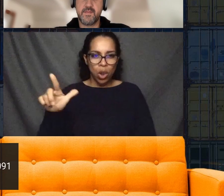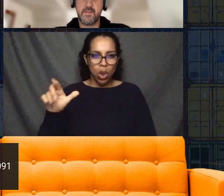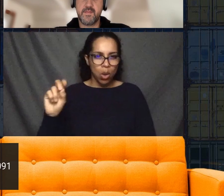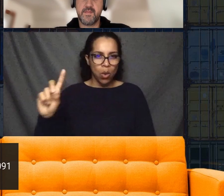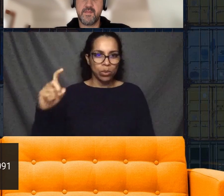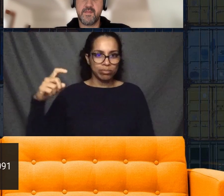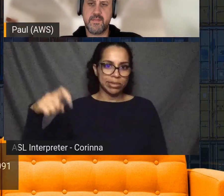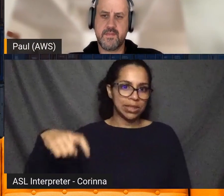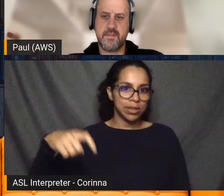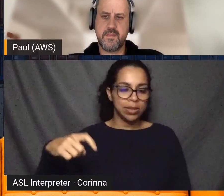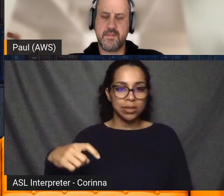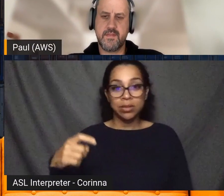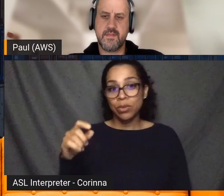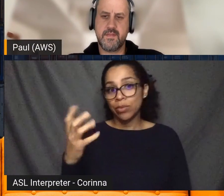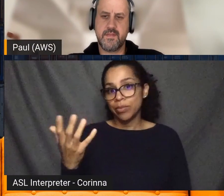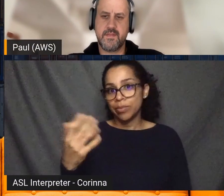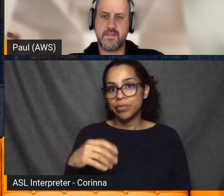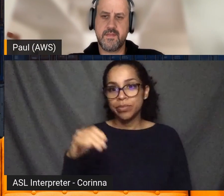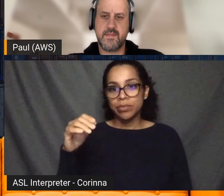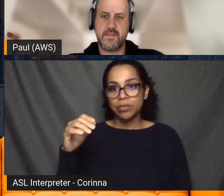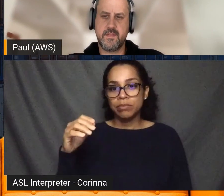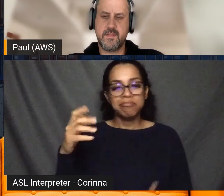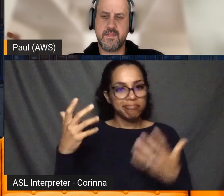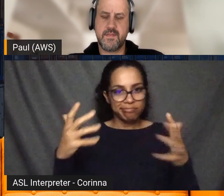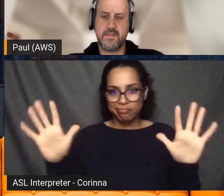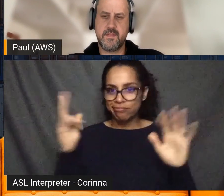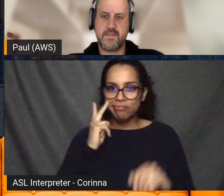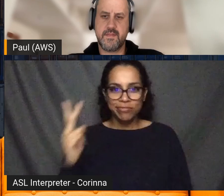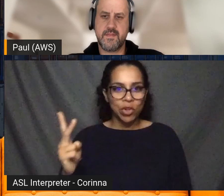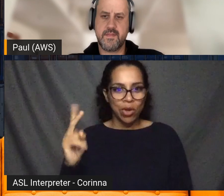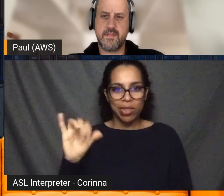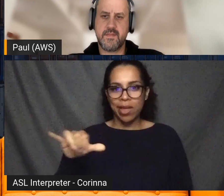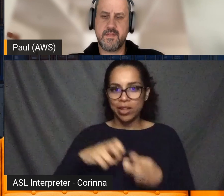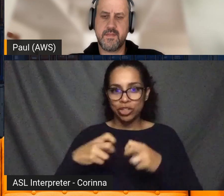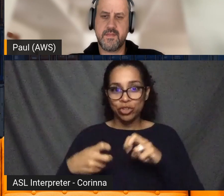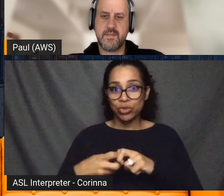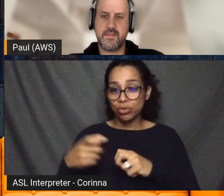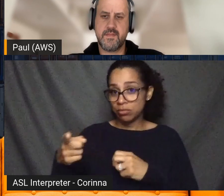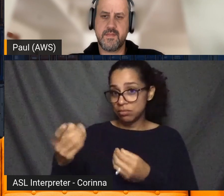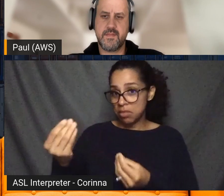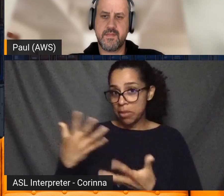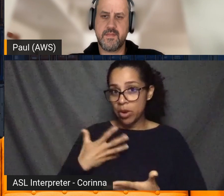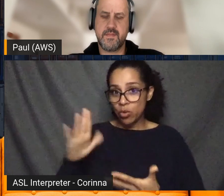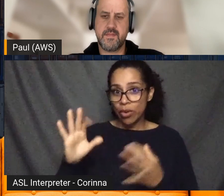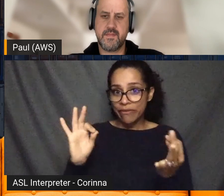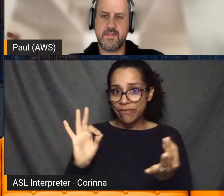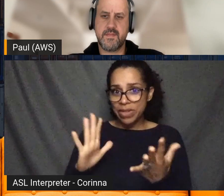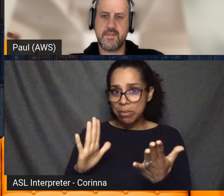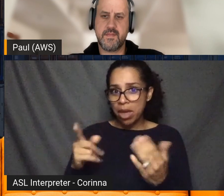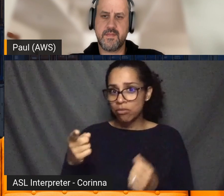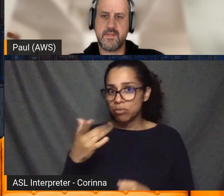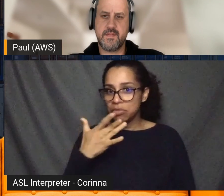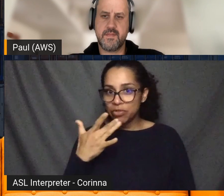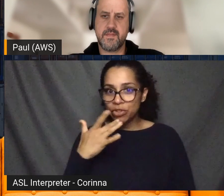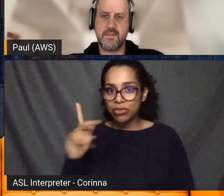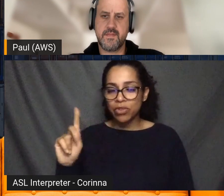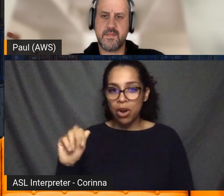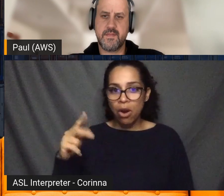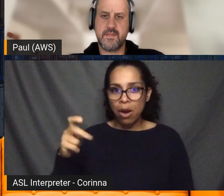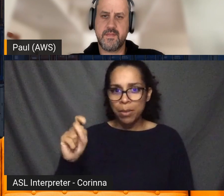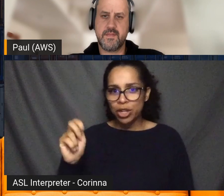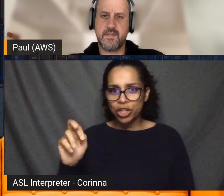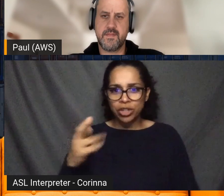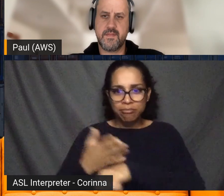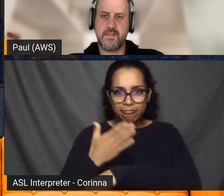come to this issue. Leave us your comments on what you want to do with Karpenter in that sense and how we can work well with what your workloads